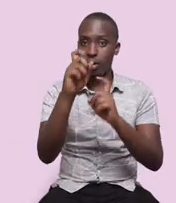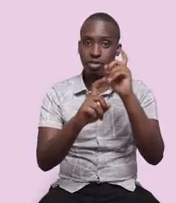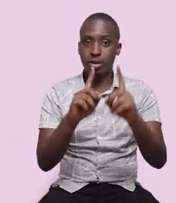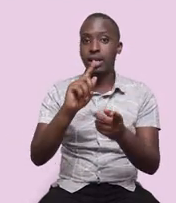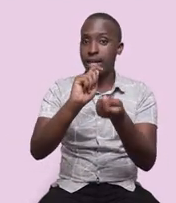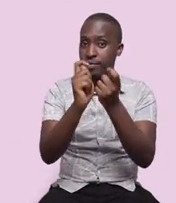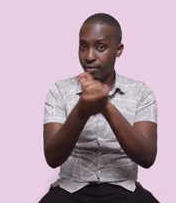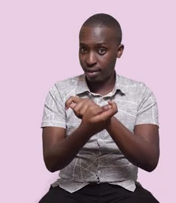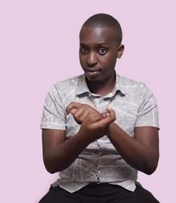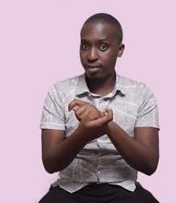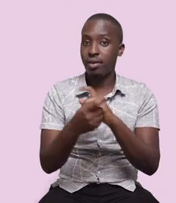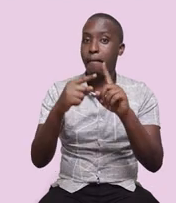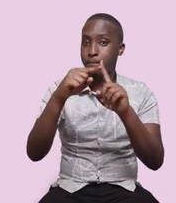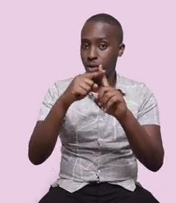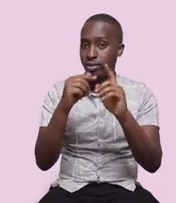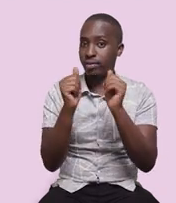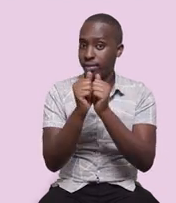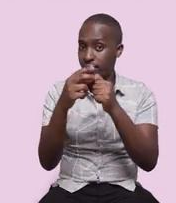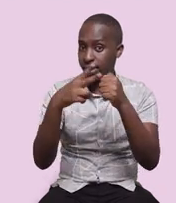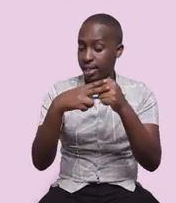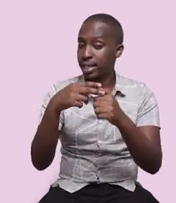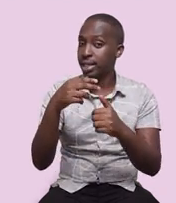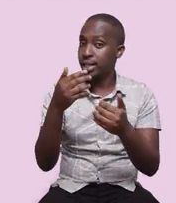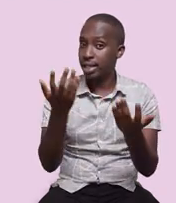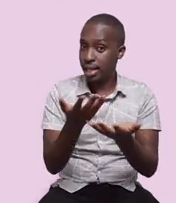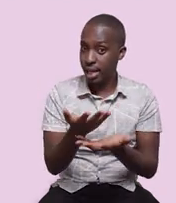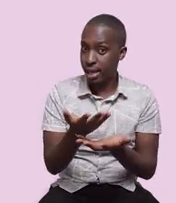inverse of positive 17 is?